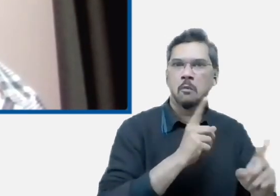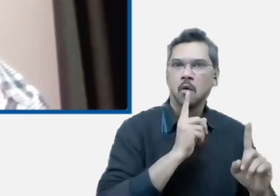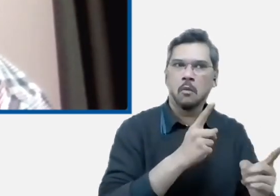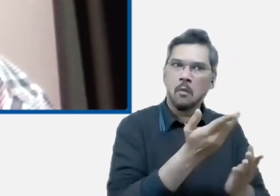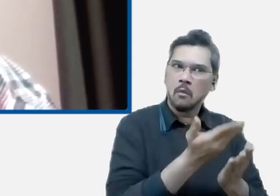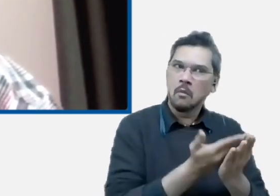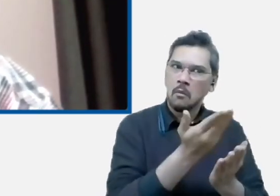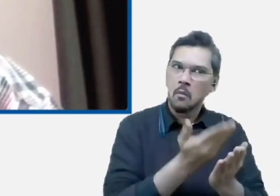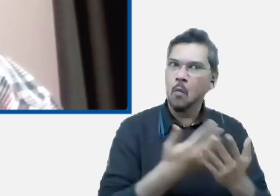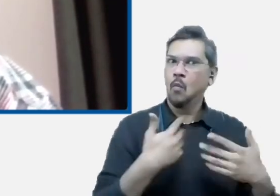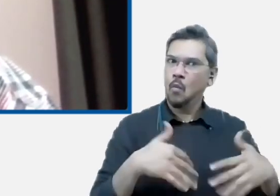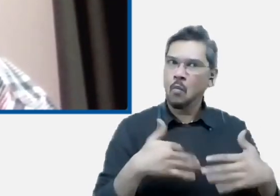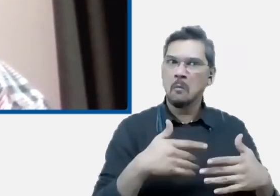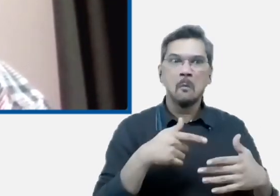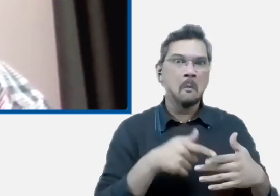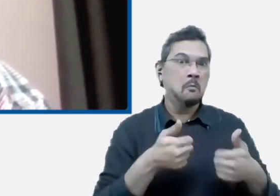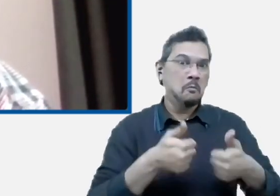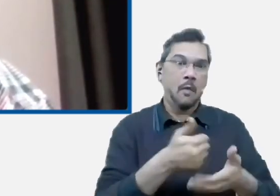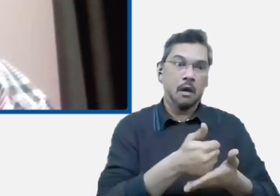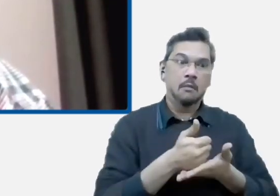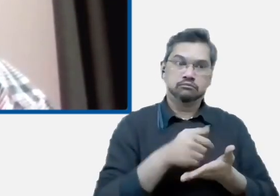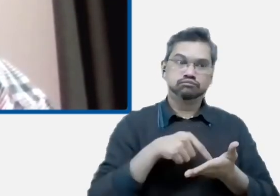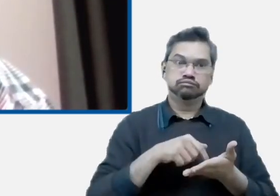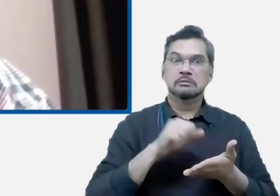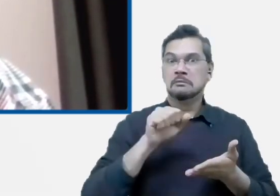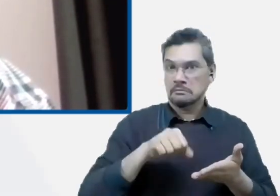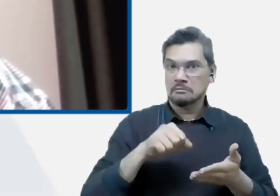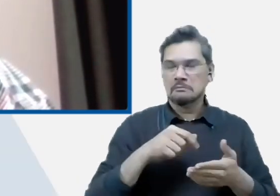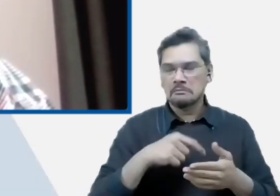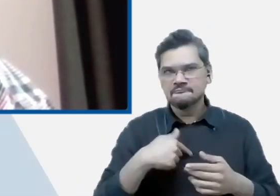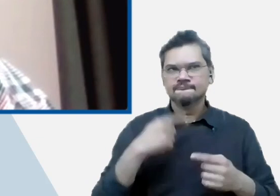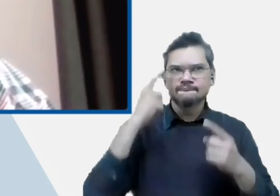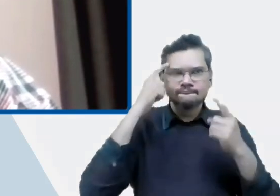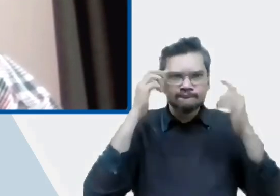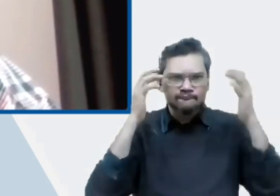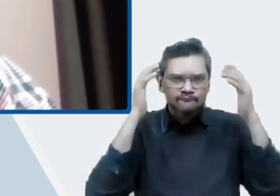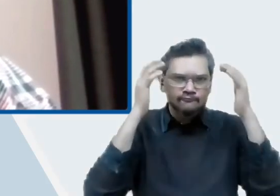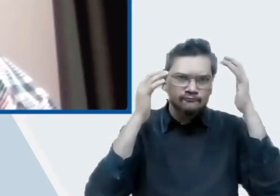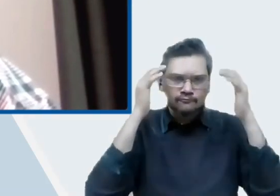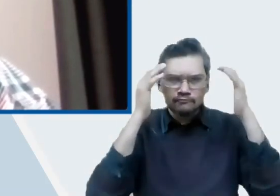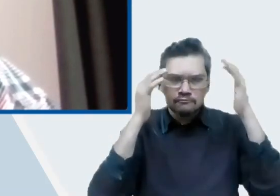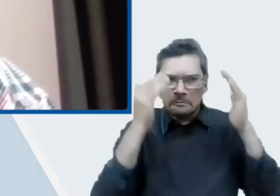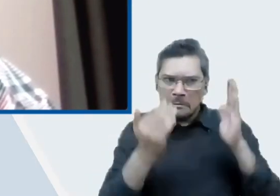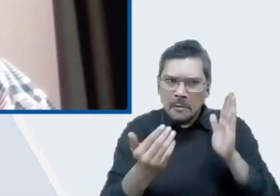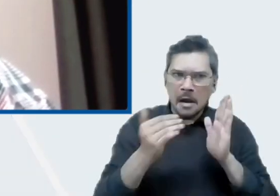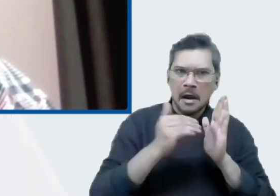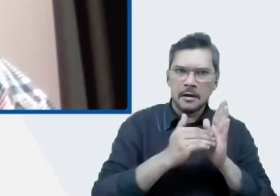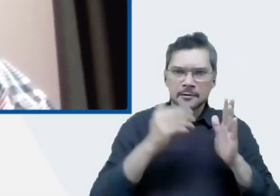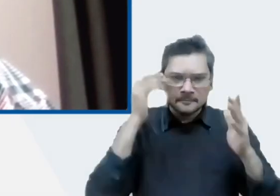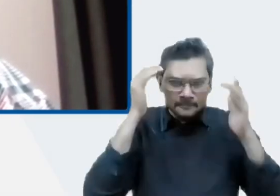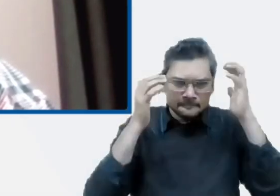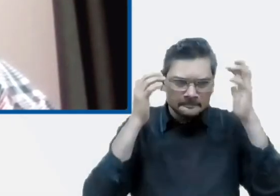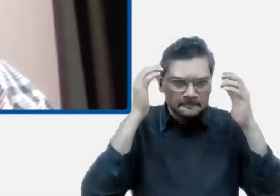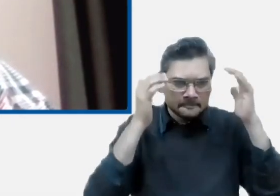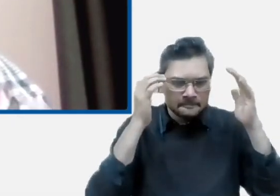will make us think twice on some of the things that we have written, so as to make